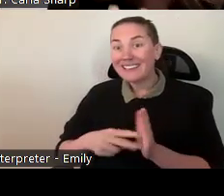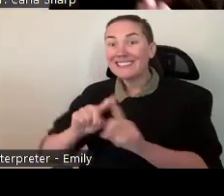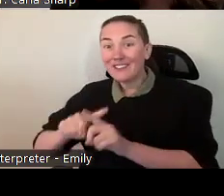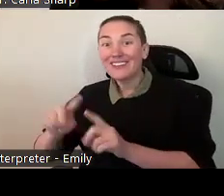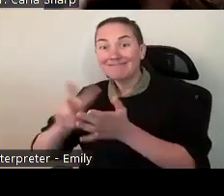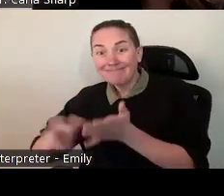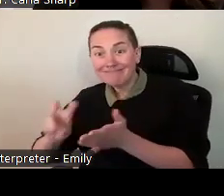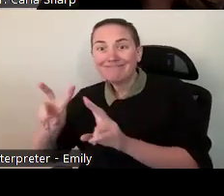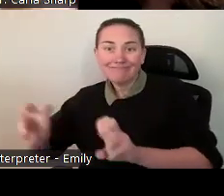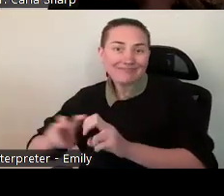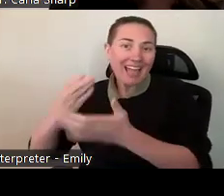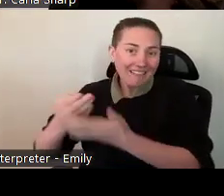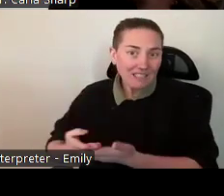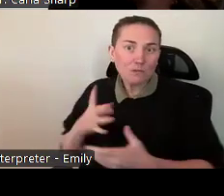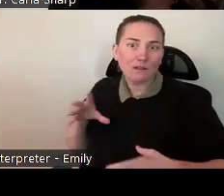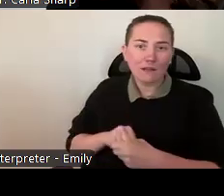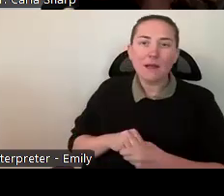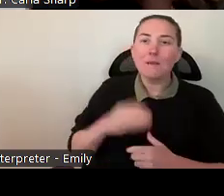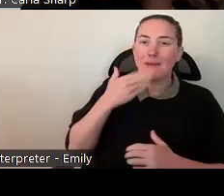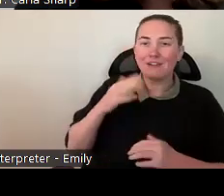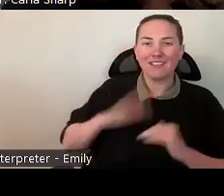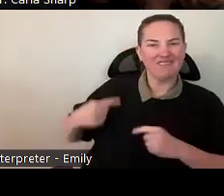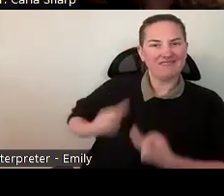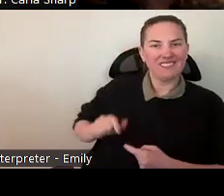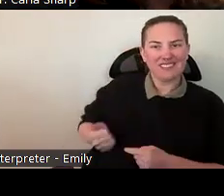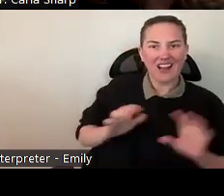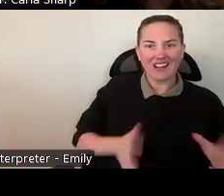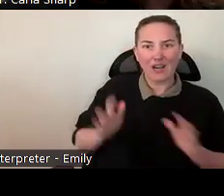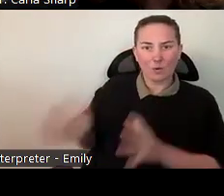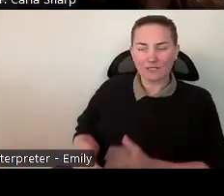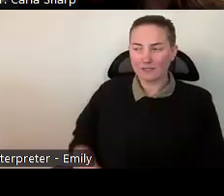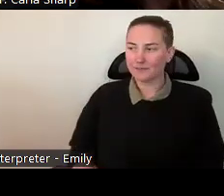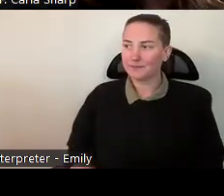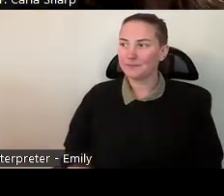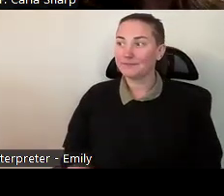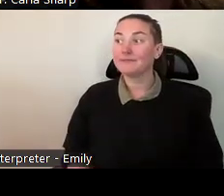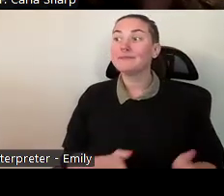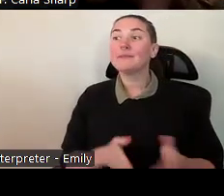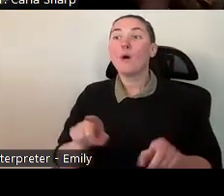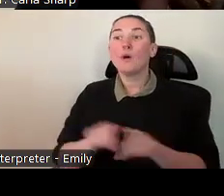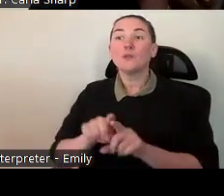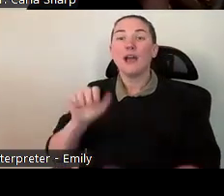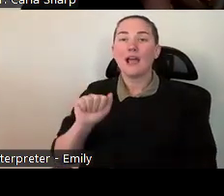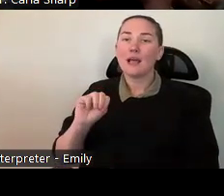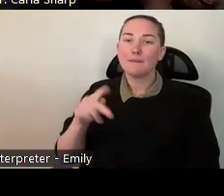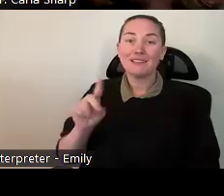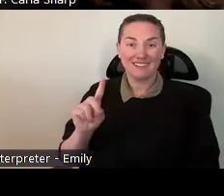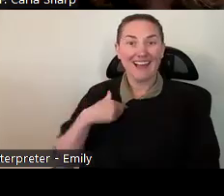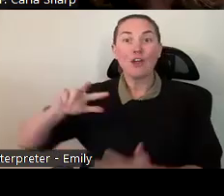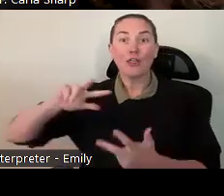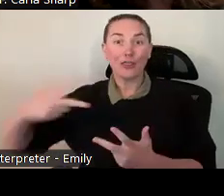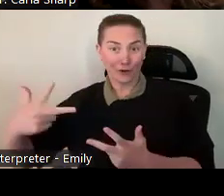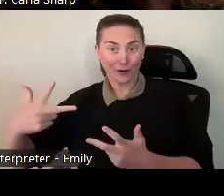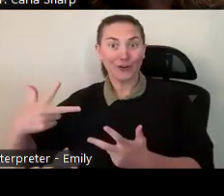the data better than the 10 categories. Now, in the alternative model, there was a third step. You can then go and map